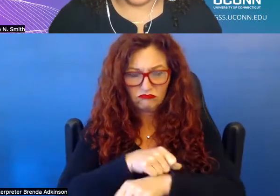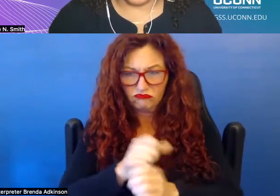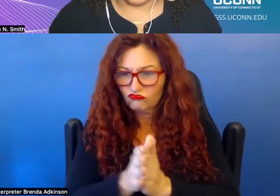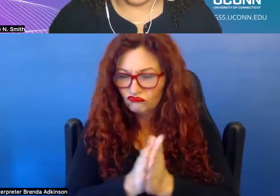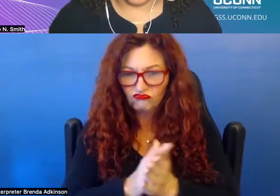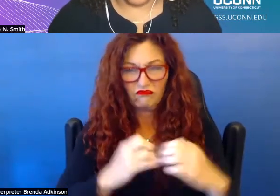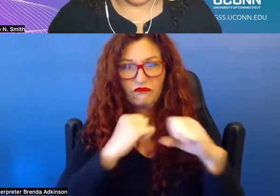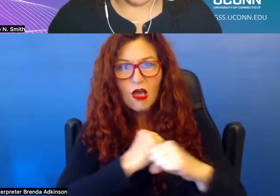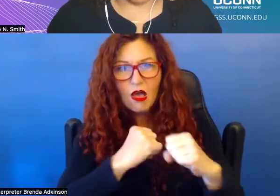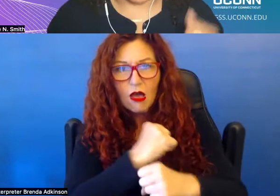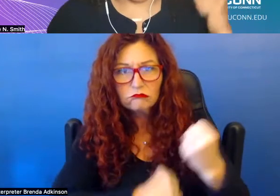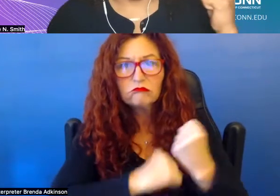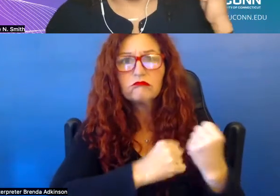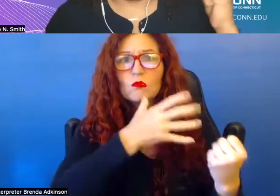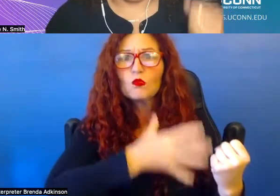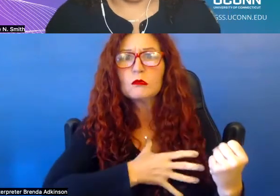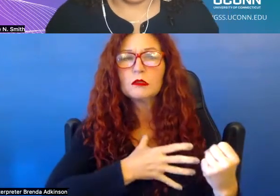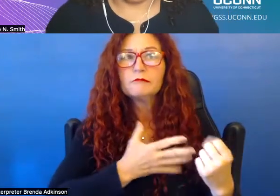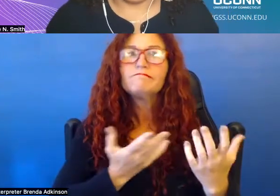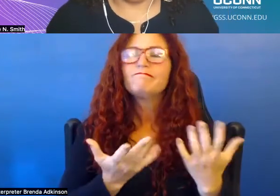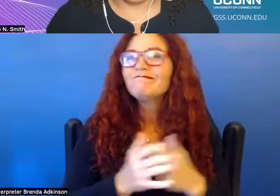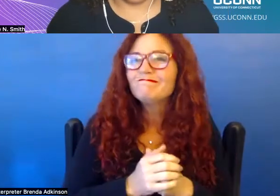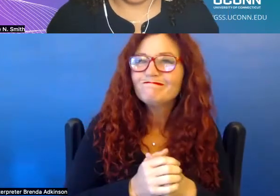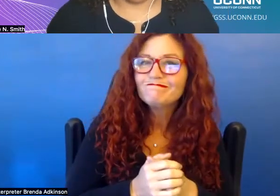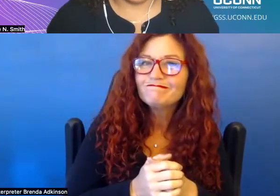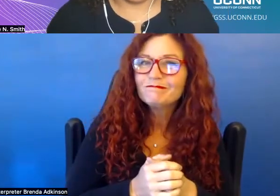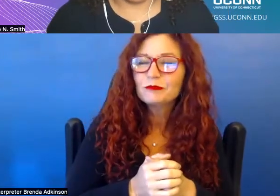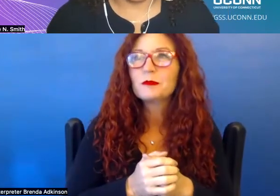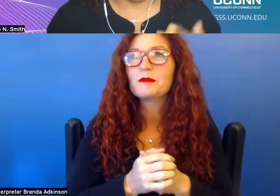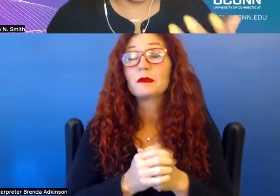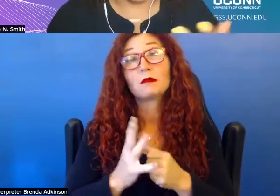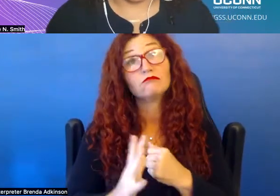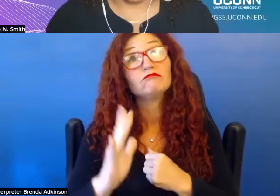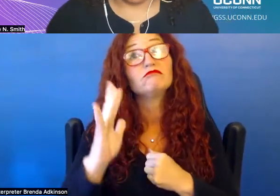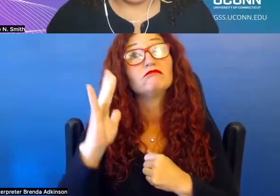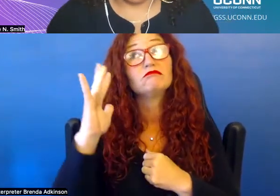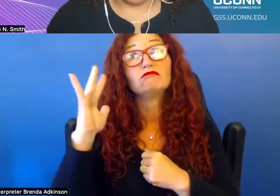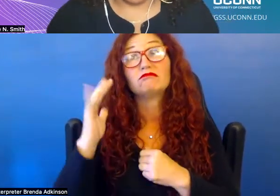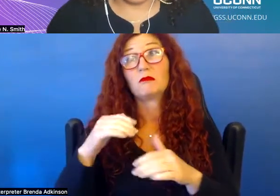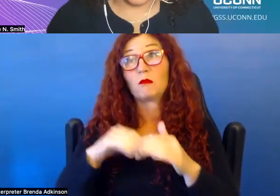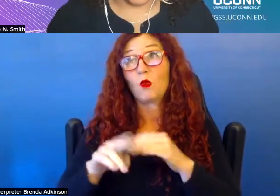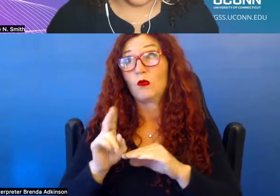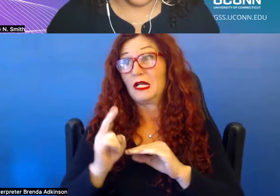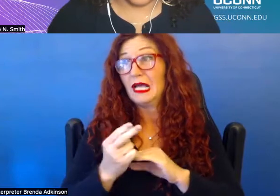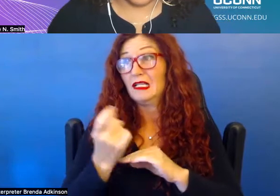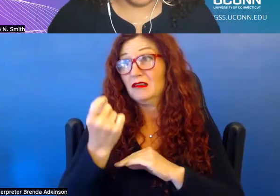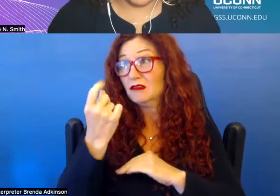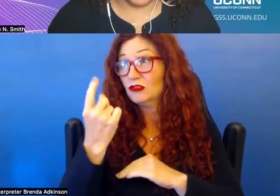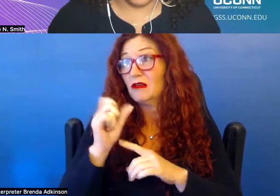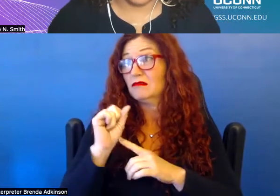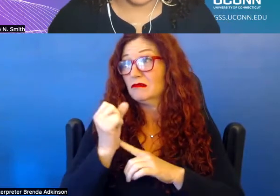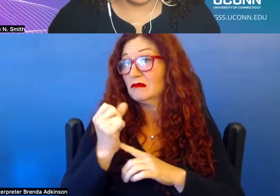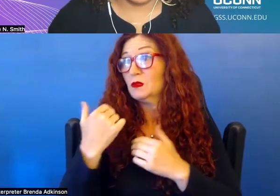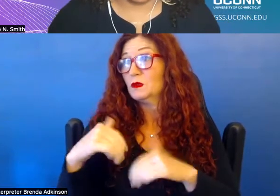generation Haitian, as where my actual, anti-violence fight began. But it does, like Aishah, make me realize that it began